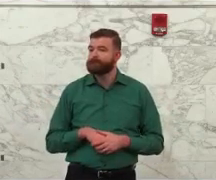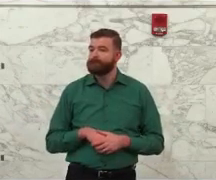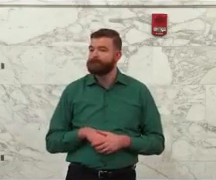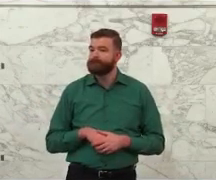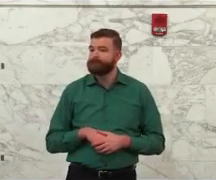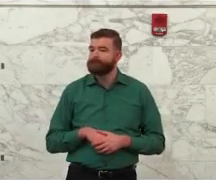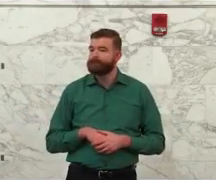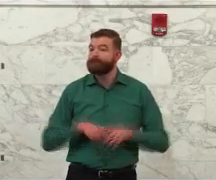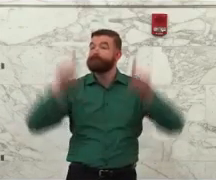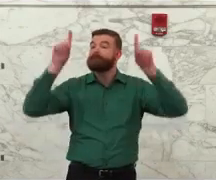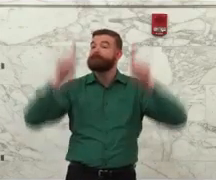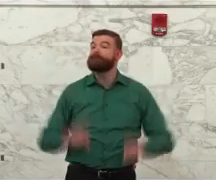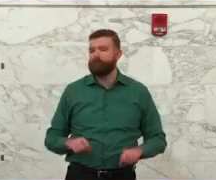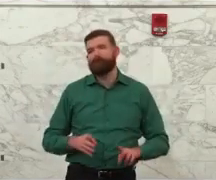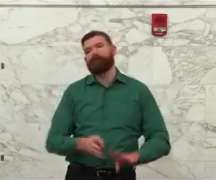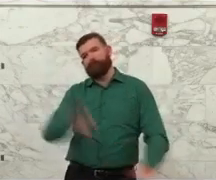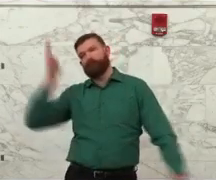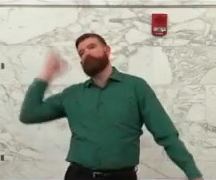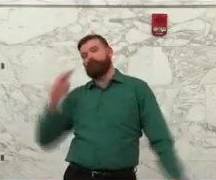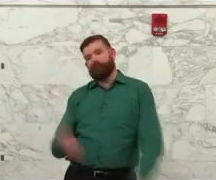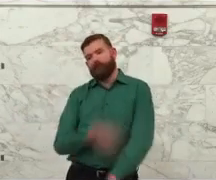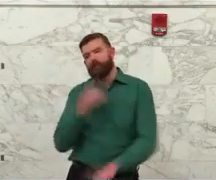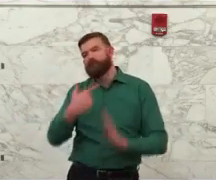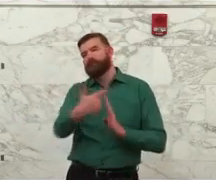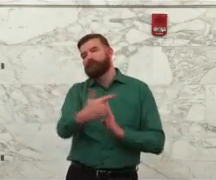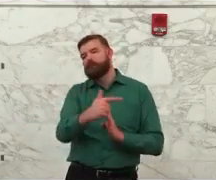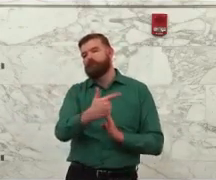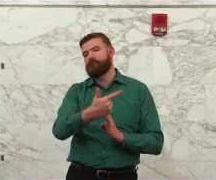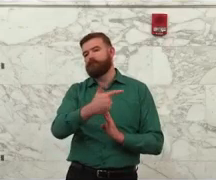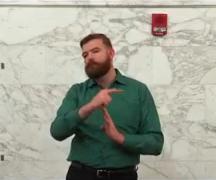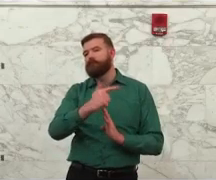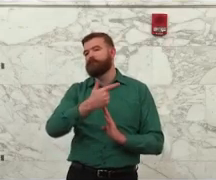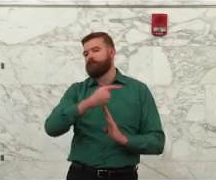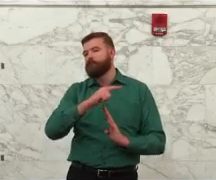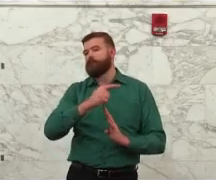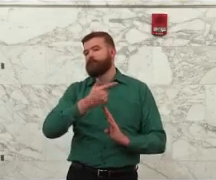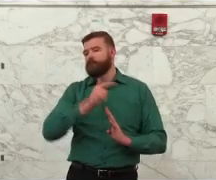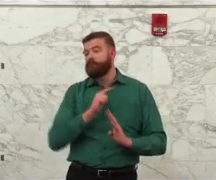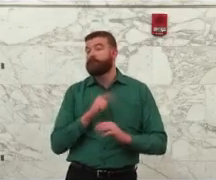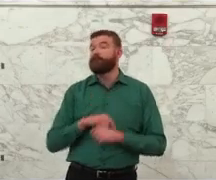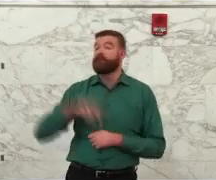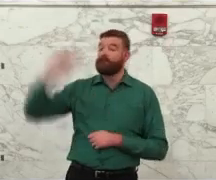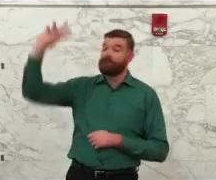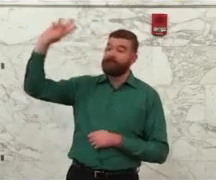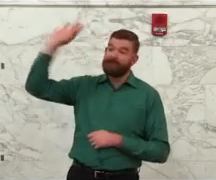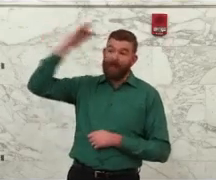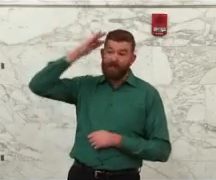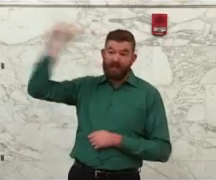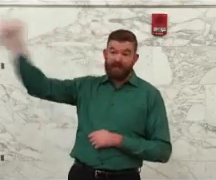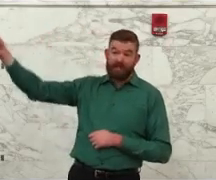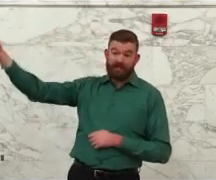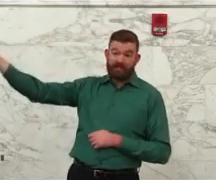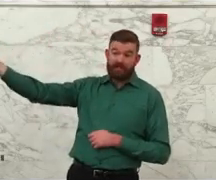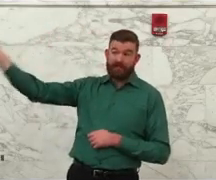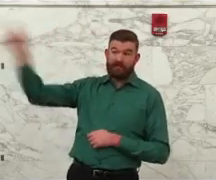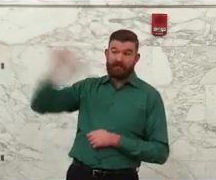down based on the amount of supplies the feds have given us to actually conduct these tests, including PPE.